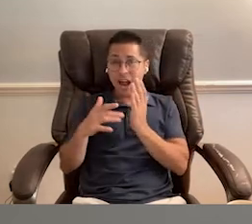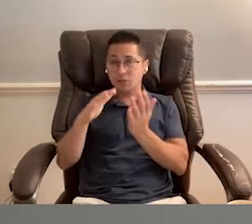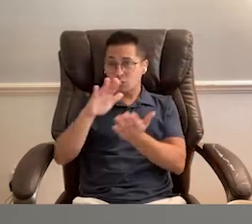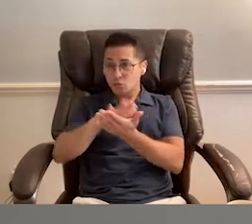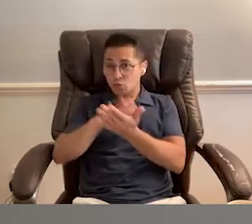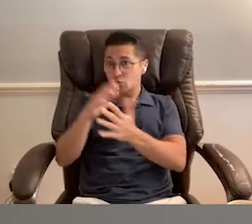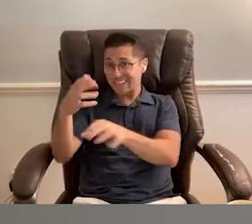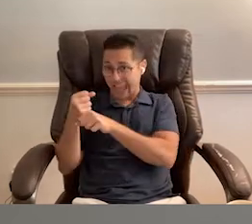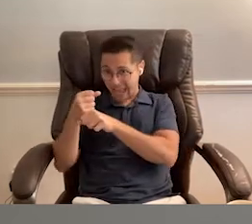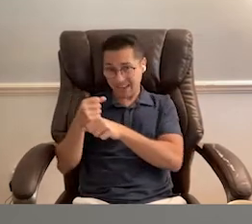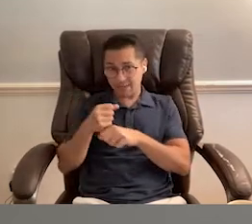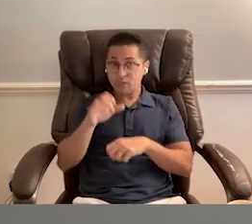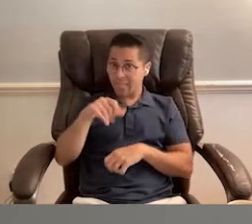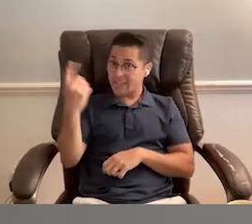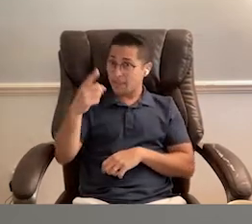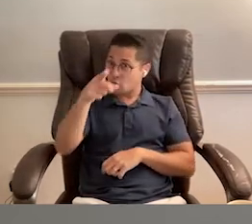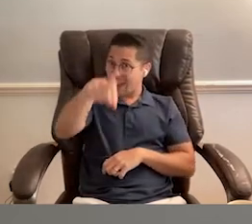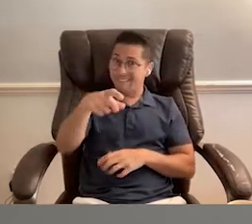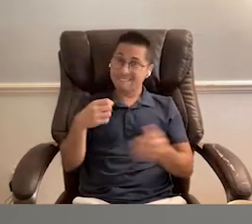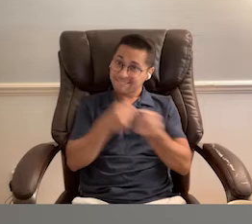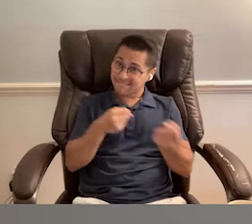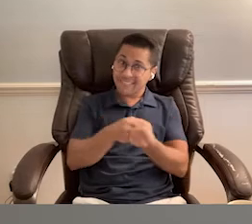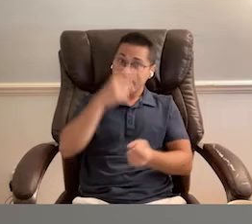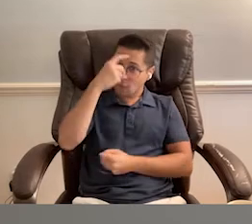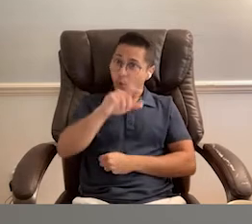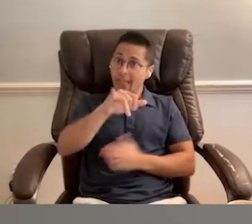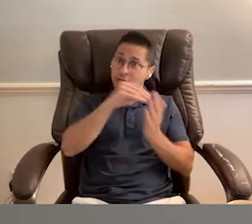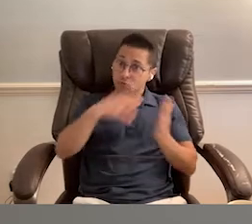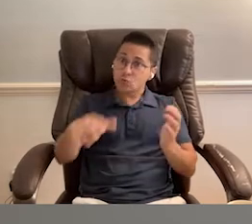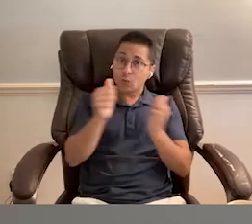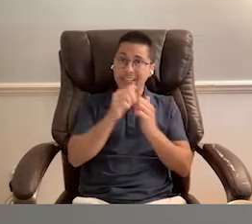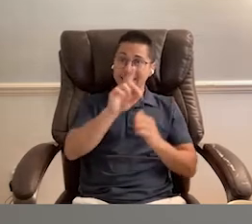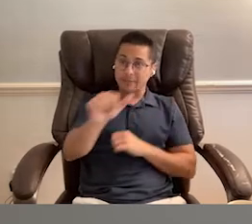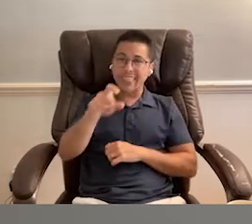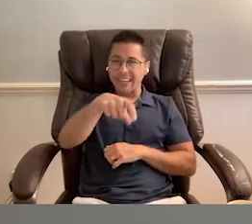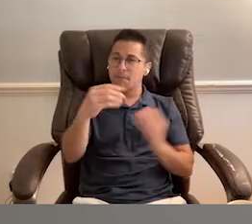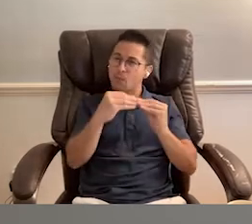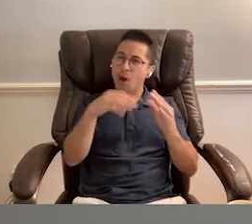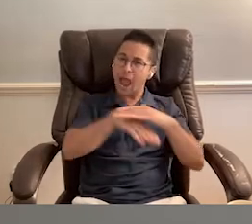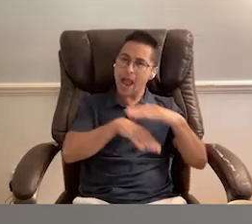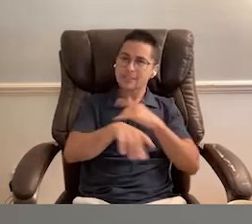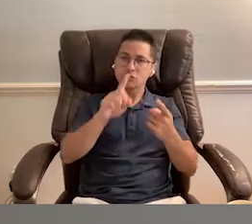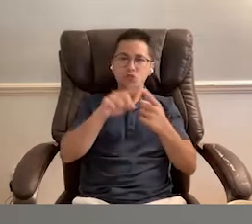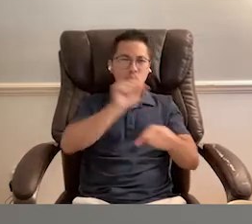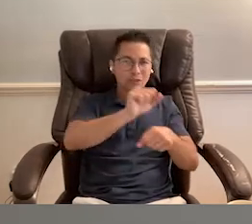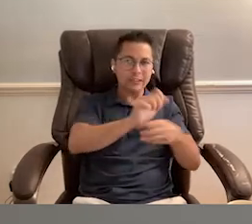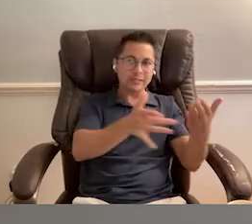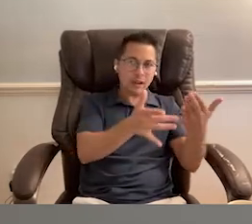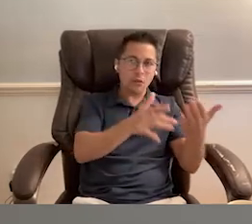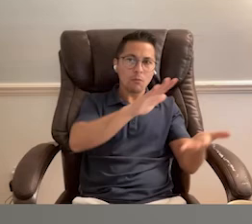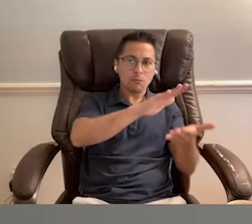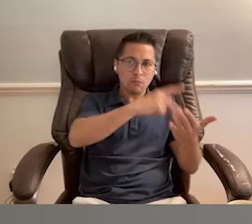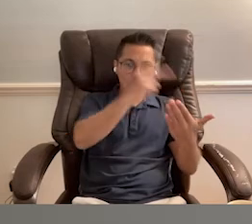give. So that's something you need to advocate for, that students with disabilities need more access to career technical programs. We're gonna have